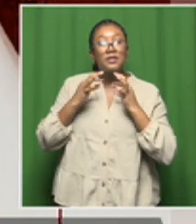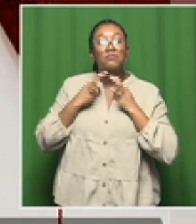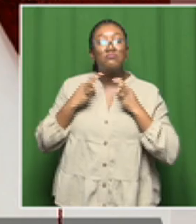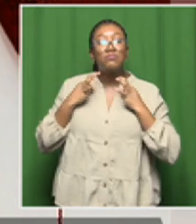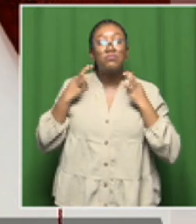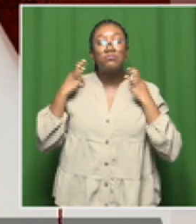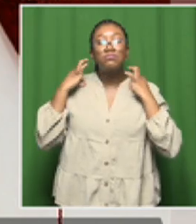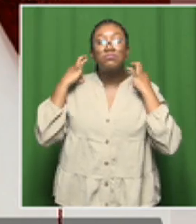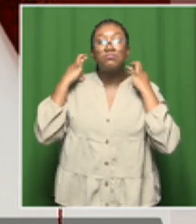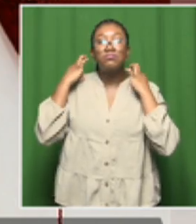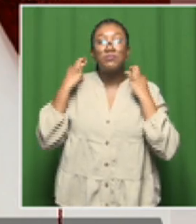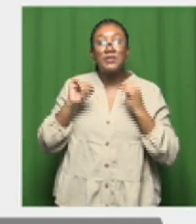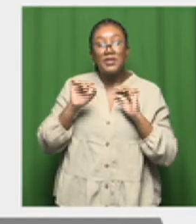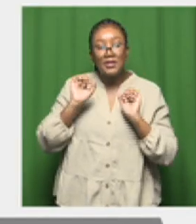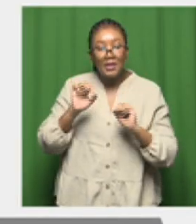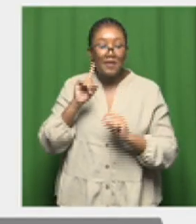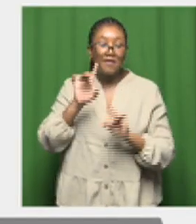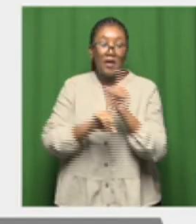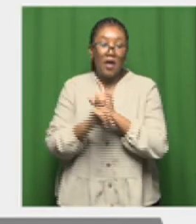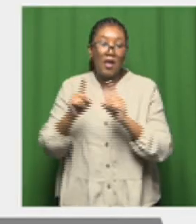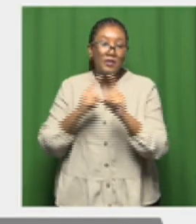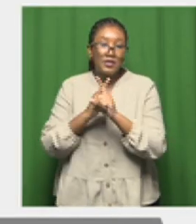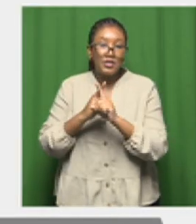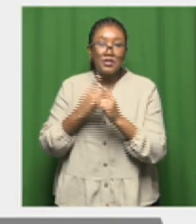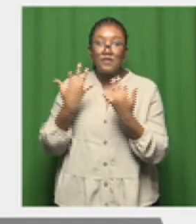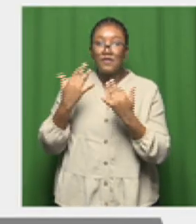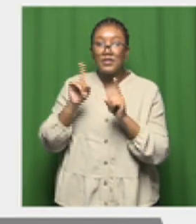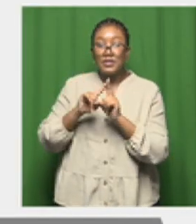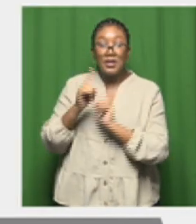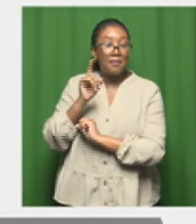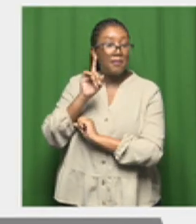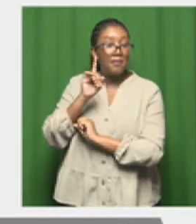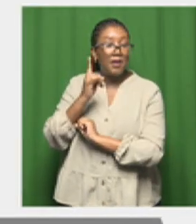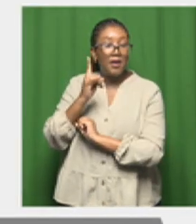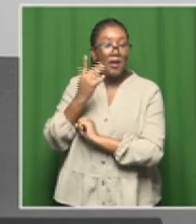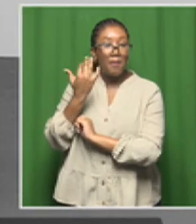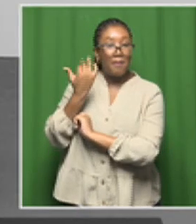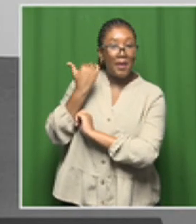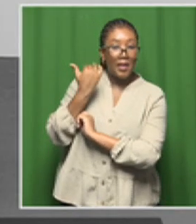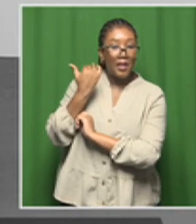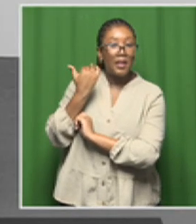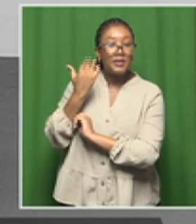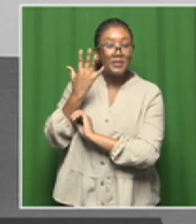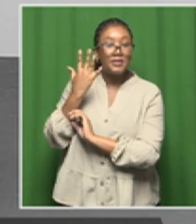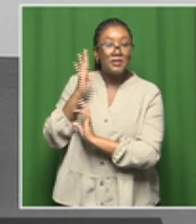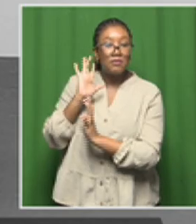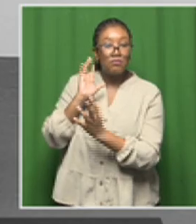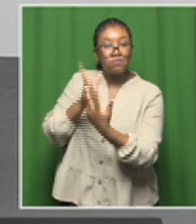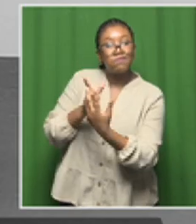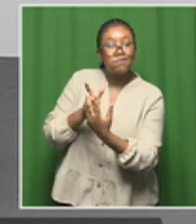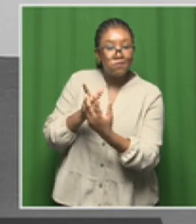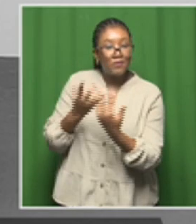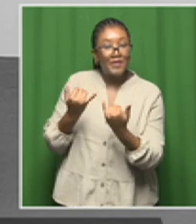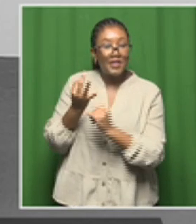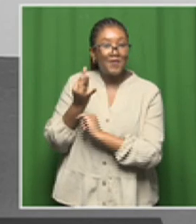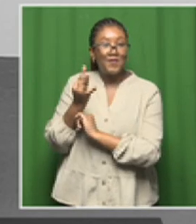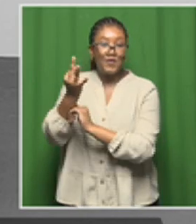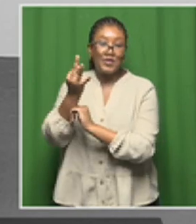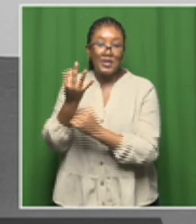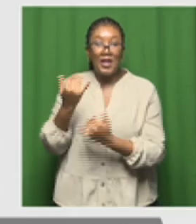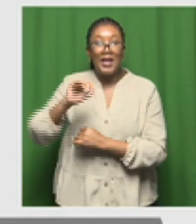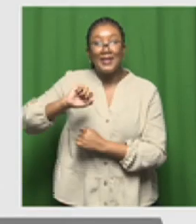intricate narratives of her cultural background, bridging the past with some of the contemporary issues that have also come to the fore. So her upcoming showcase at the